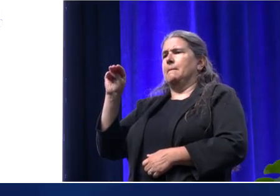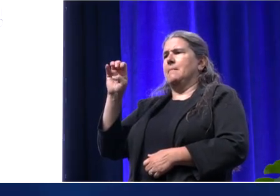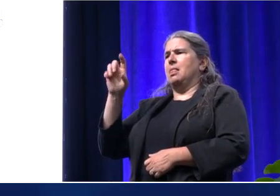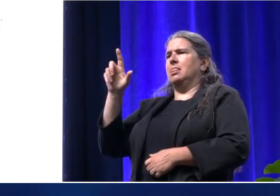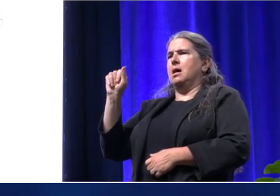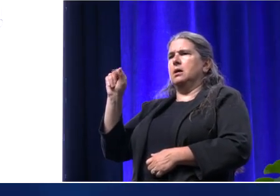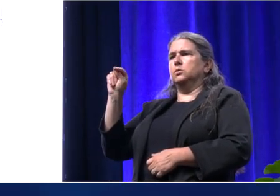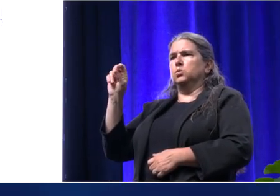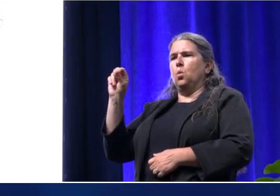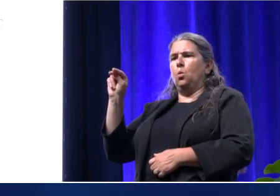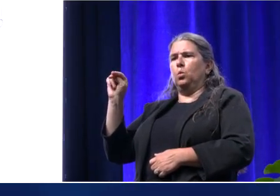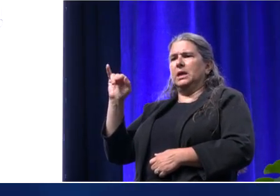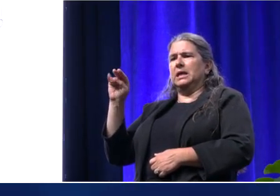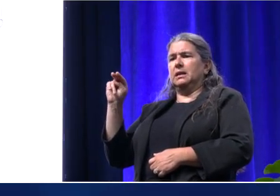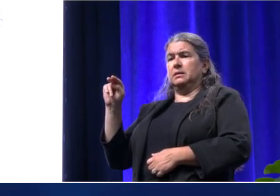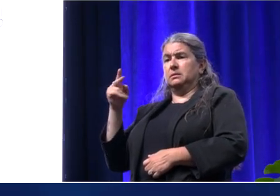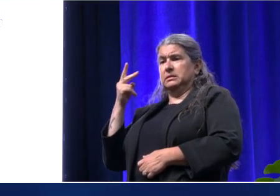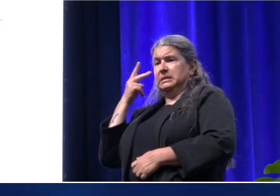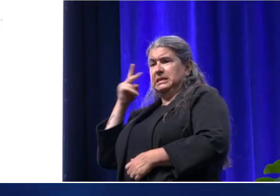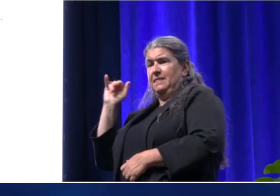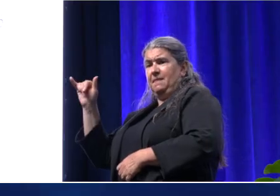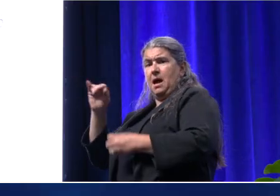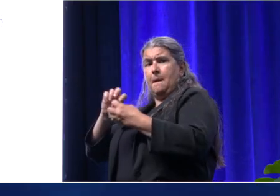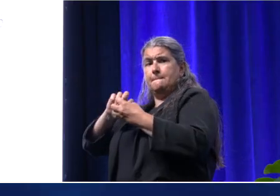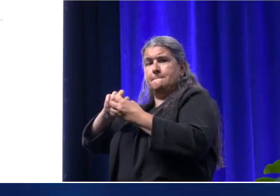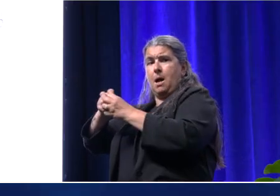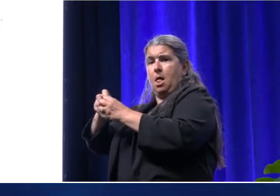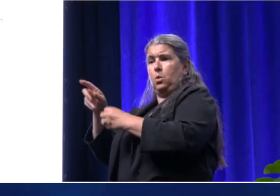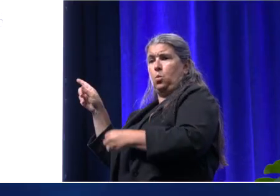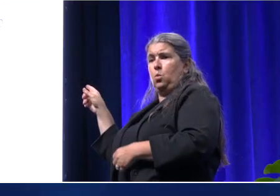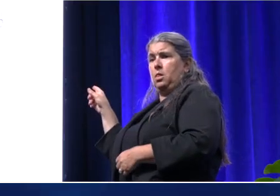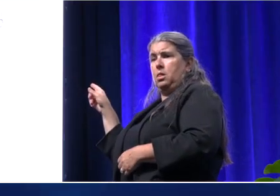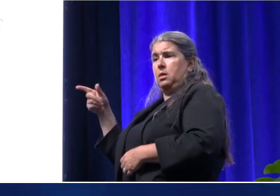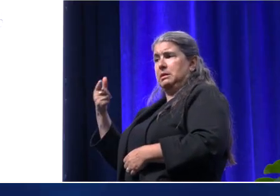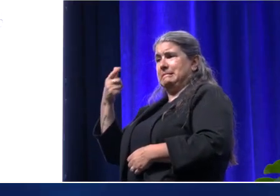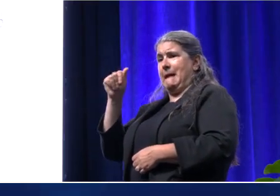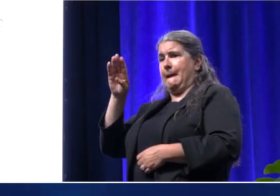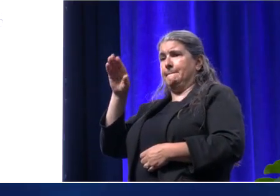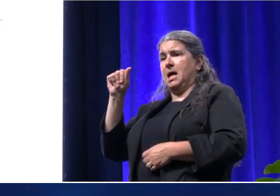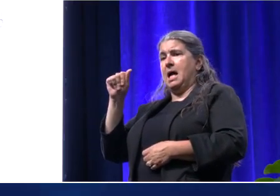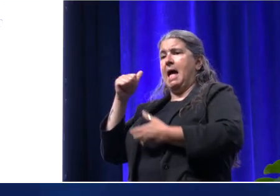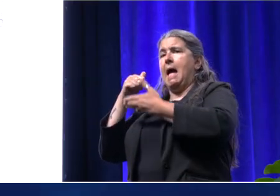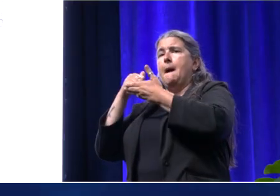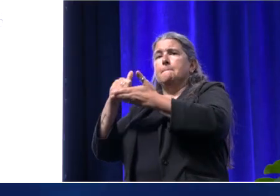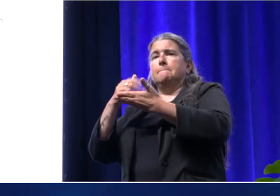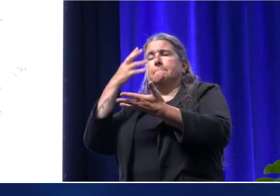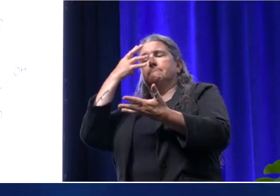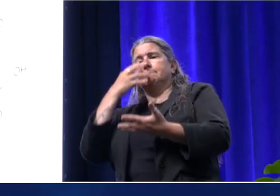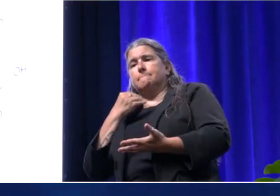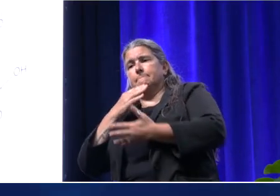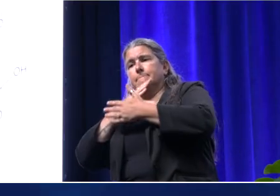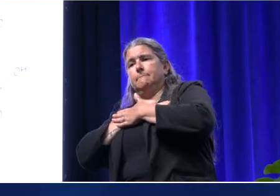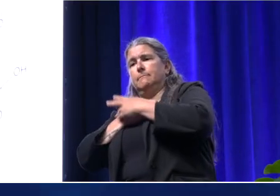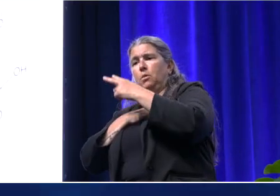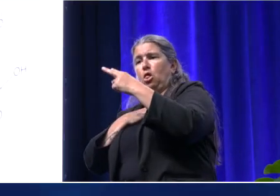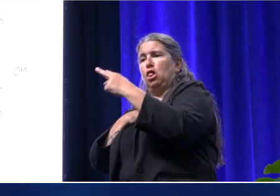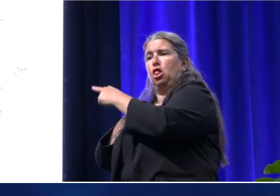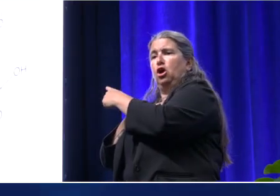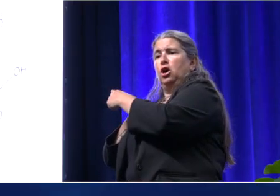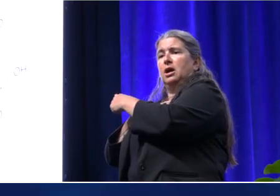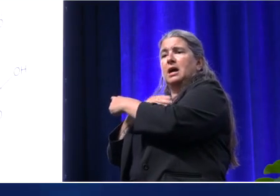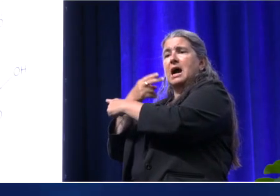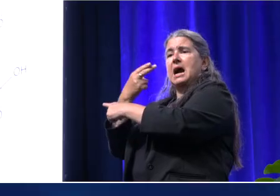molecule GABA that is supposed to help you sleep, all right? Pay attention to the H2N part. If you change